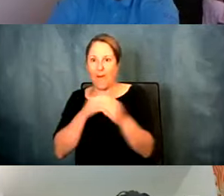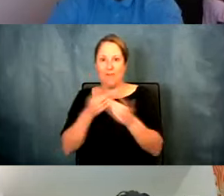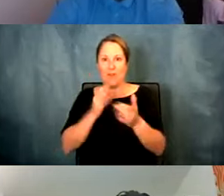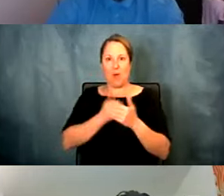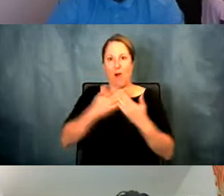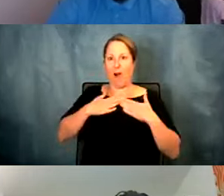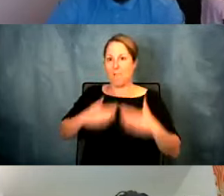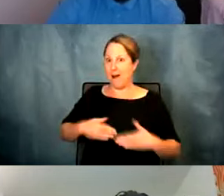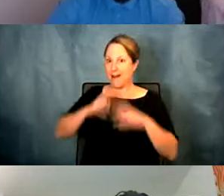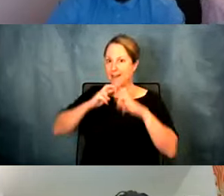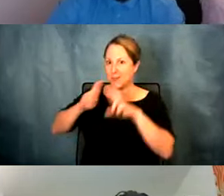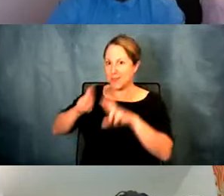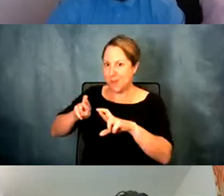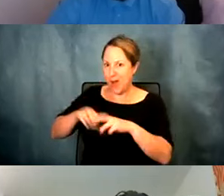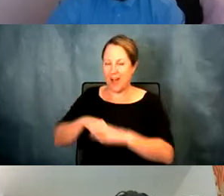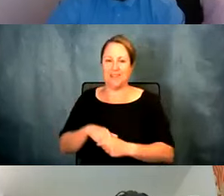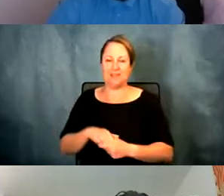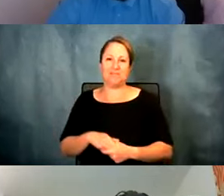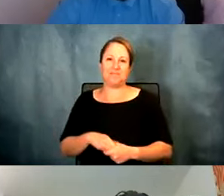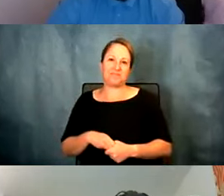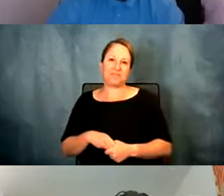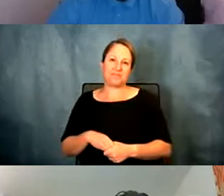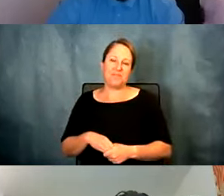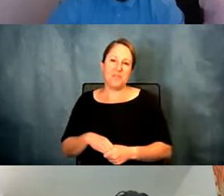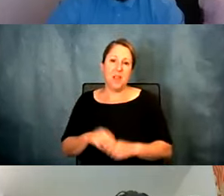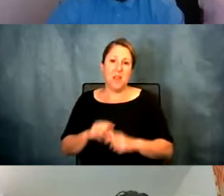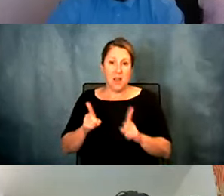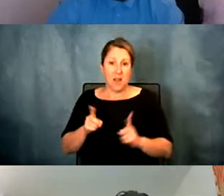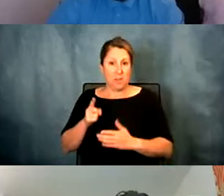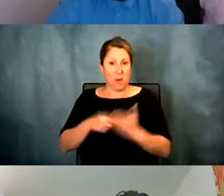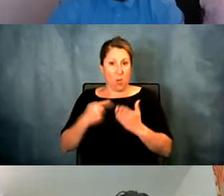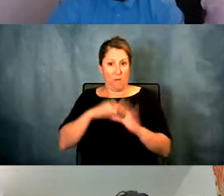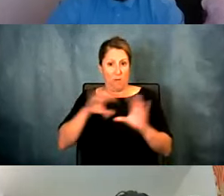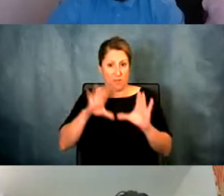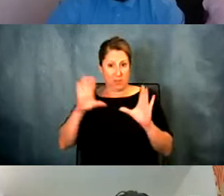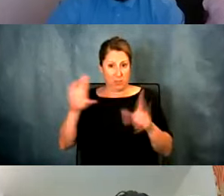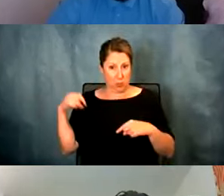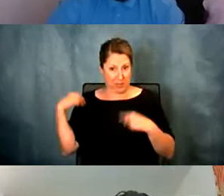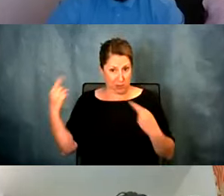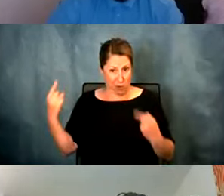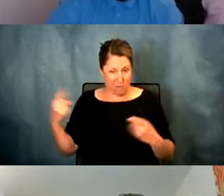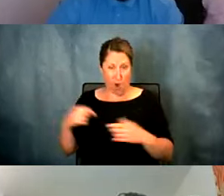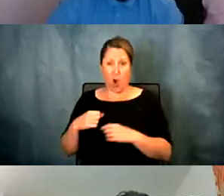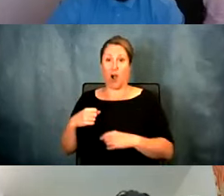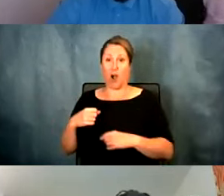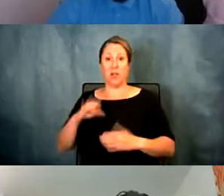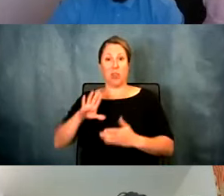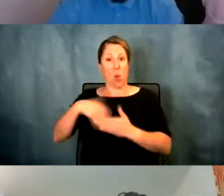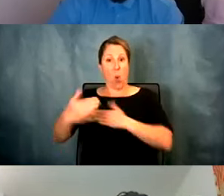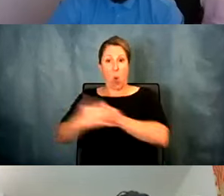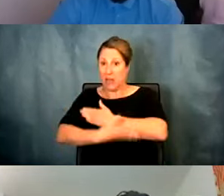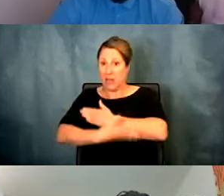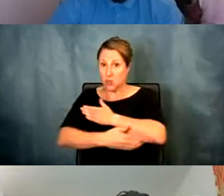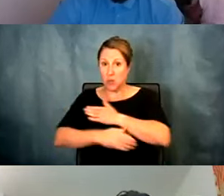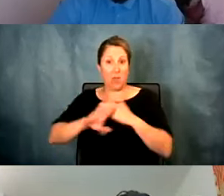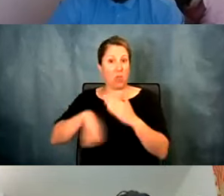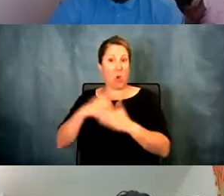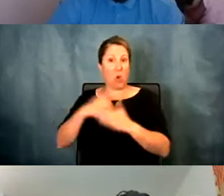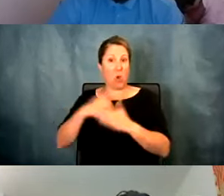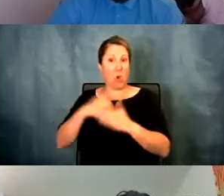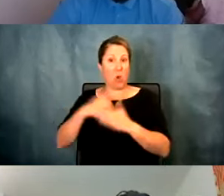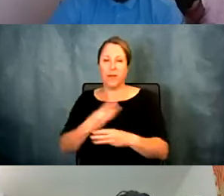were looking at what we've been doing in large as a country, as a global community, we have been helping